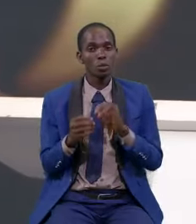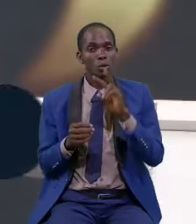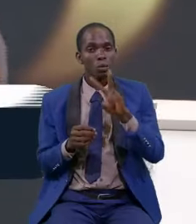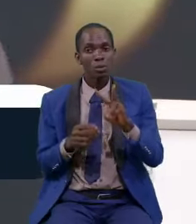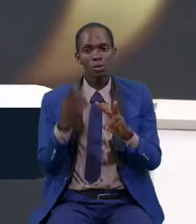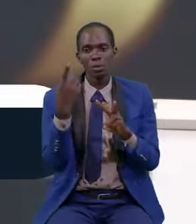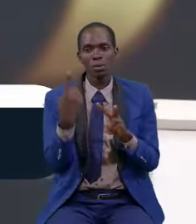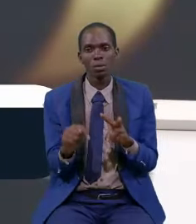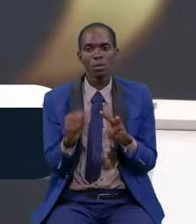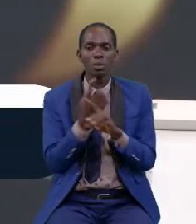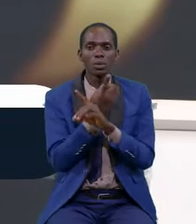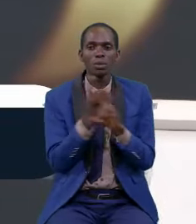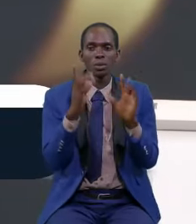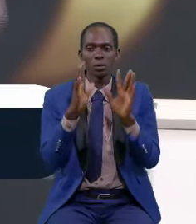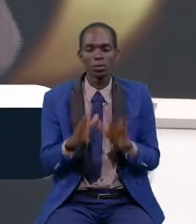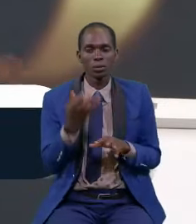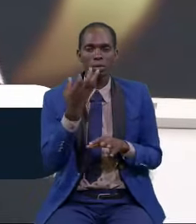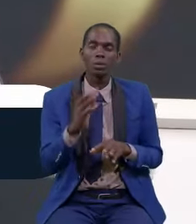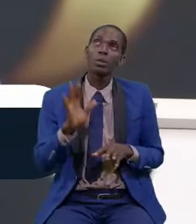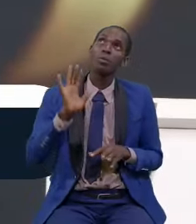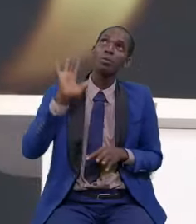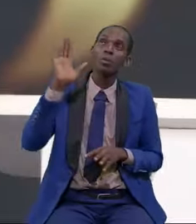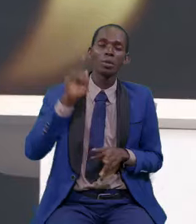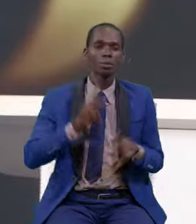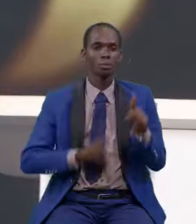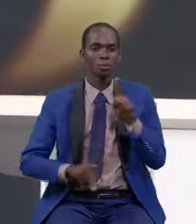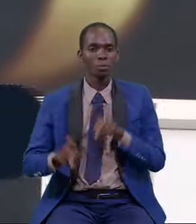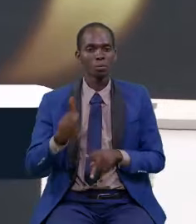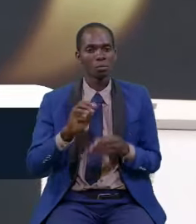of his people. Number three, the